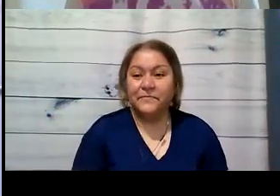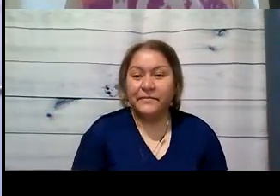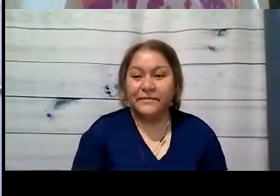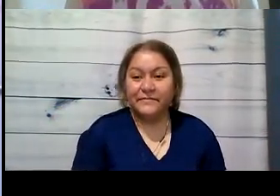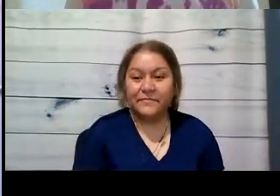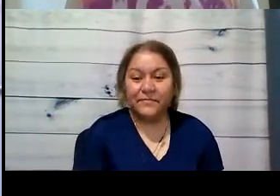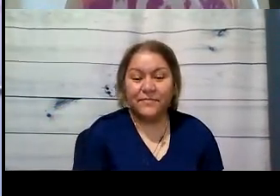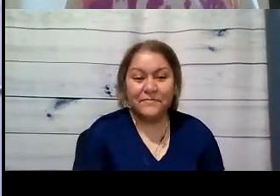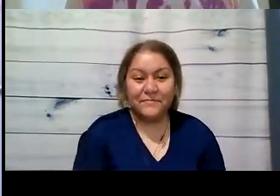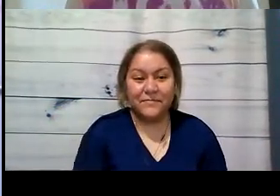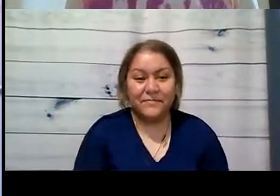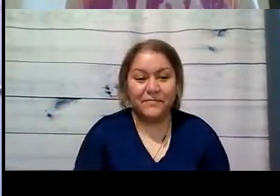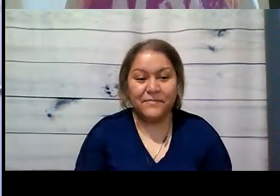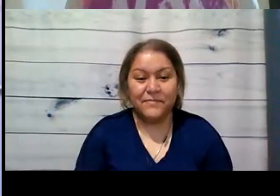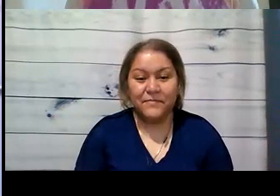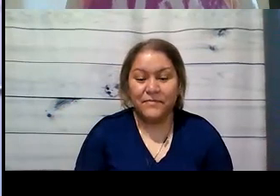Okay, yeah, we're going to do our roly-polies.